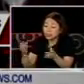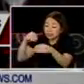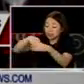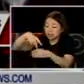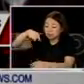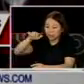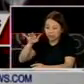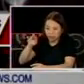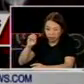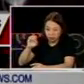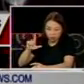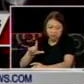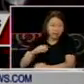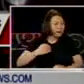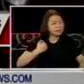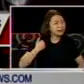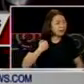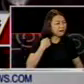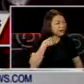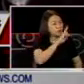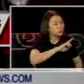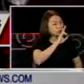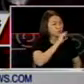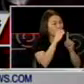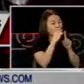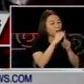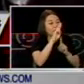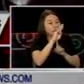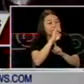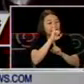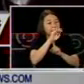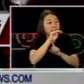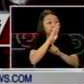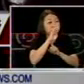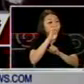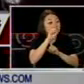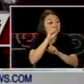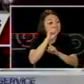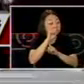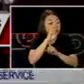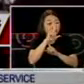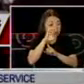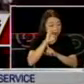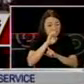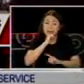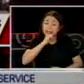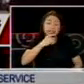ko po sinabing reimbursable ang mga allowances na tinatanggap ng Supreme Court.